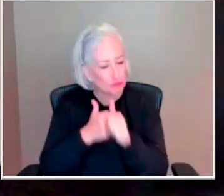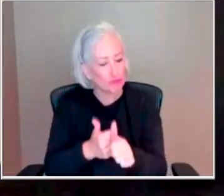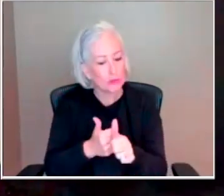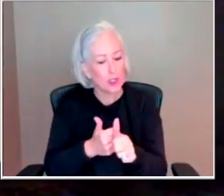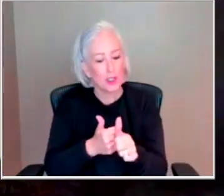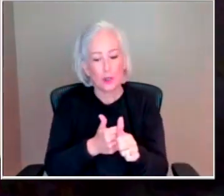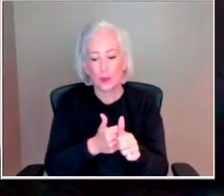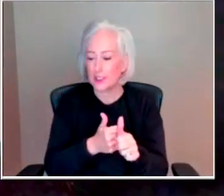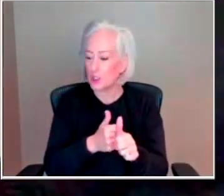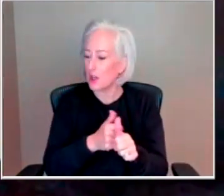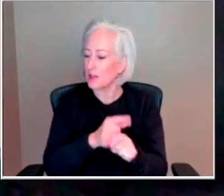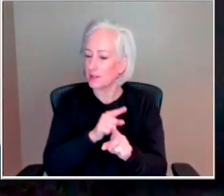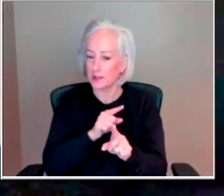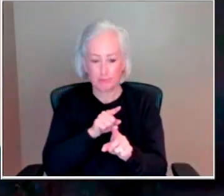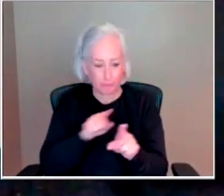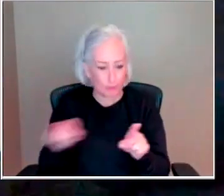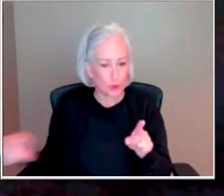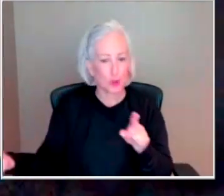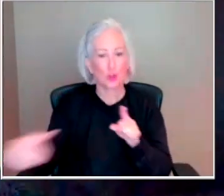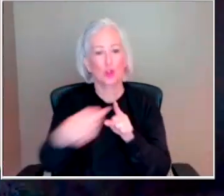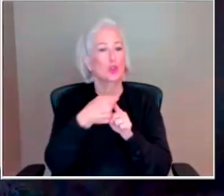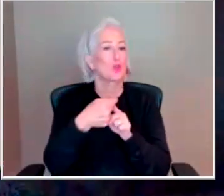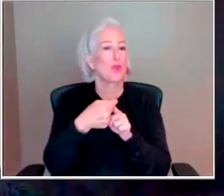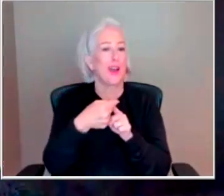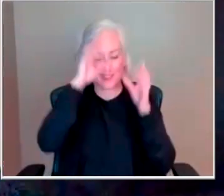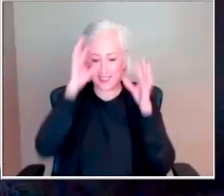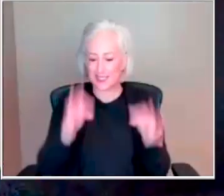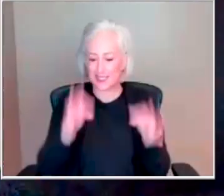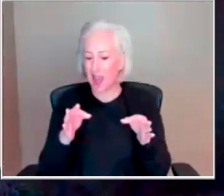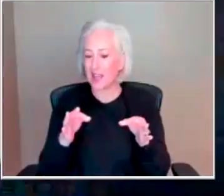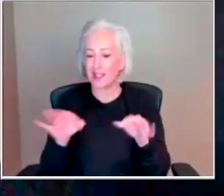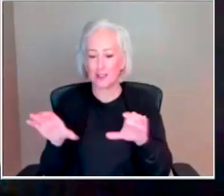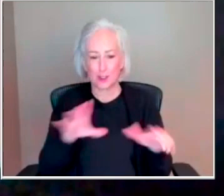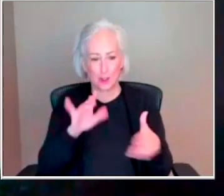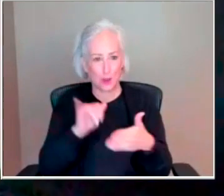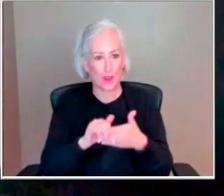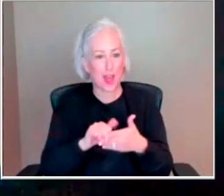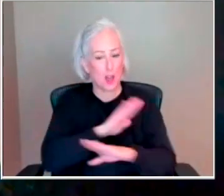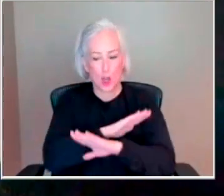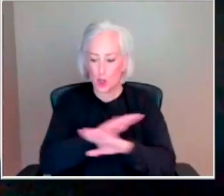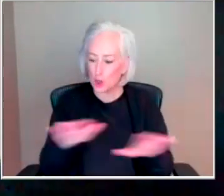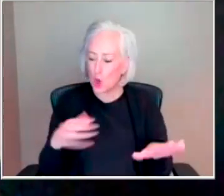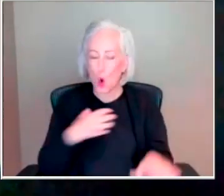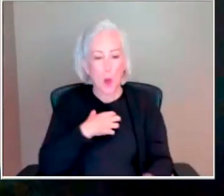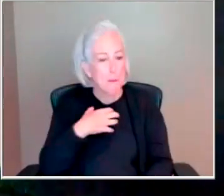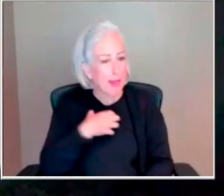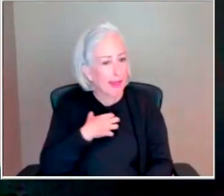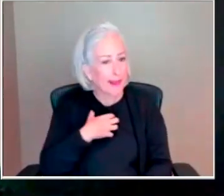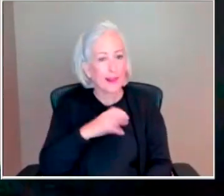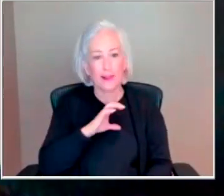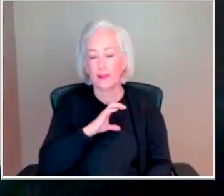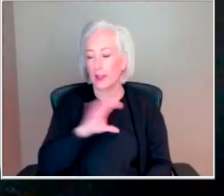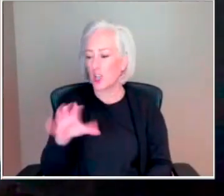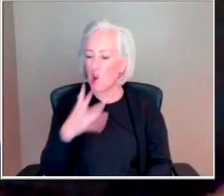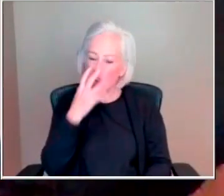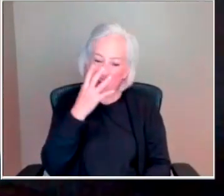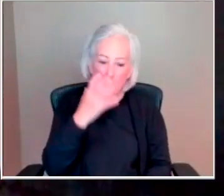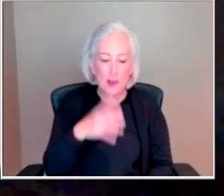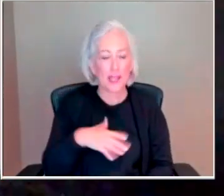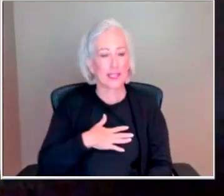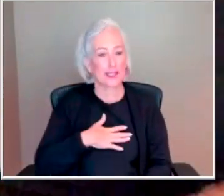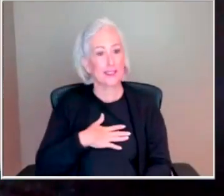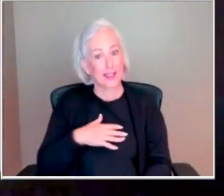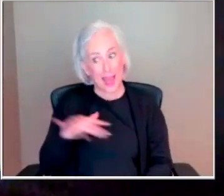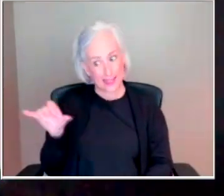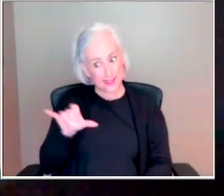swift turnaround, whoops, we got to go this way now. Nobody grumbled, nobody griped. And like